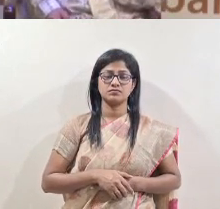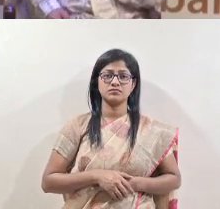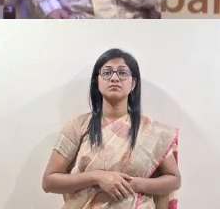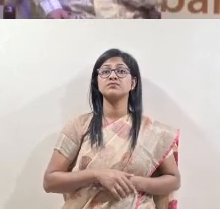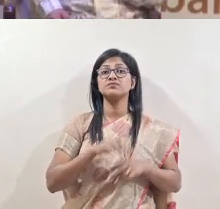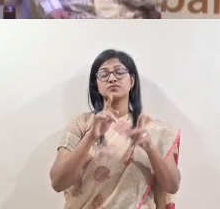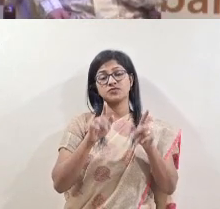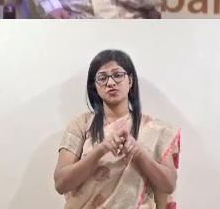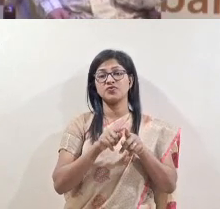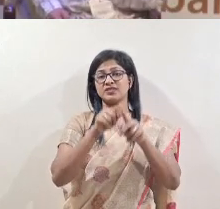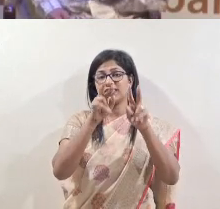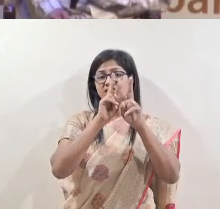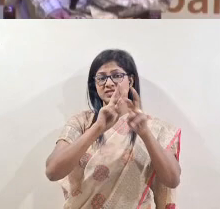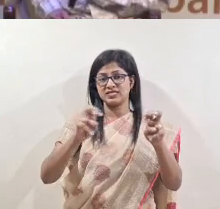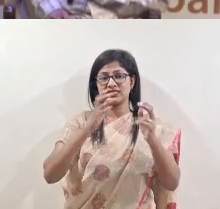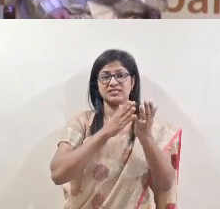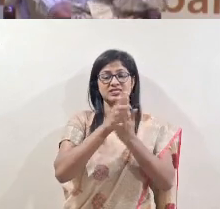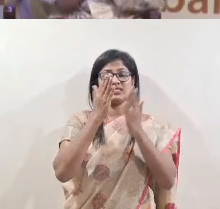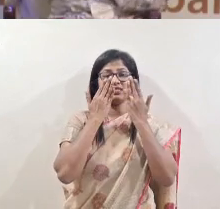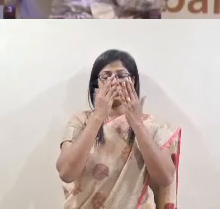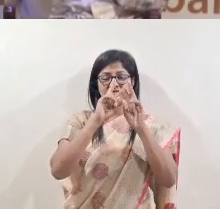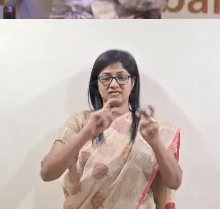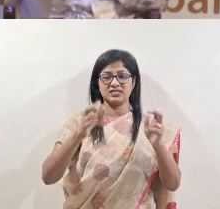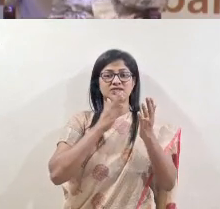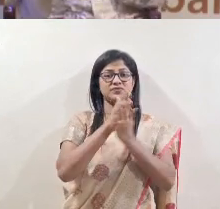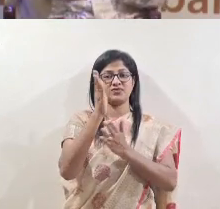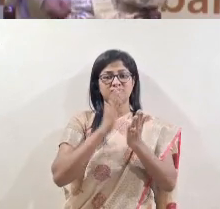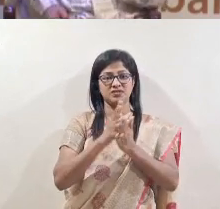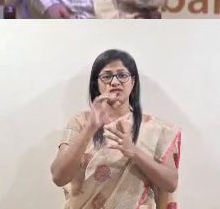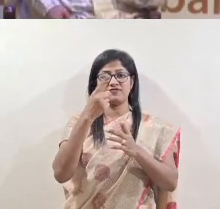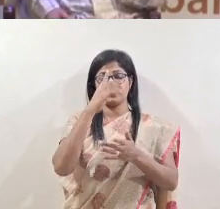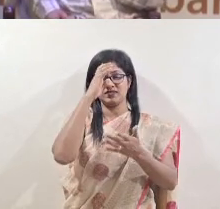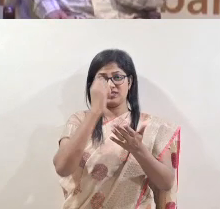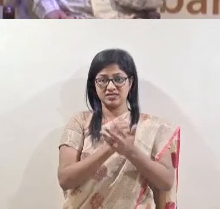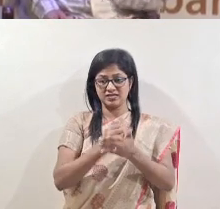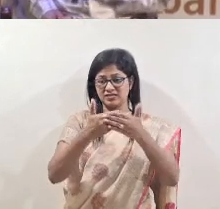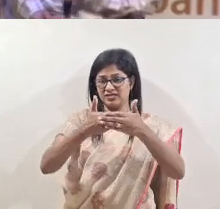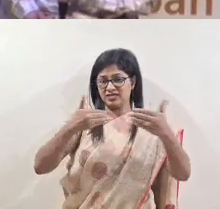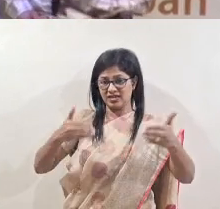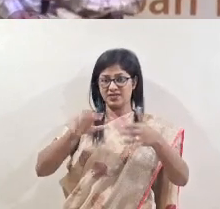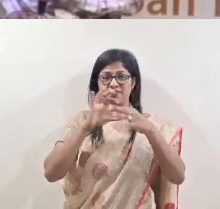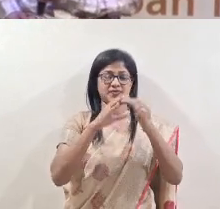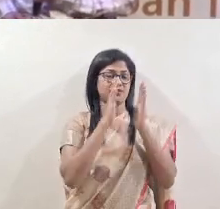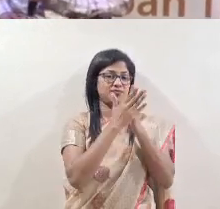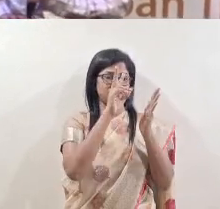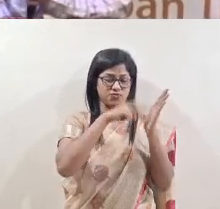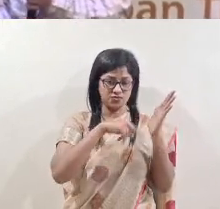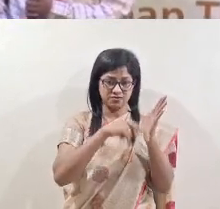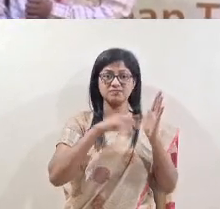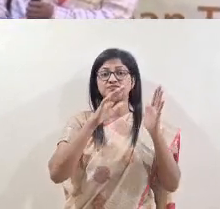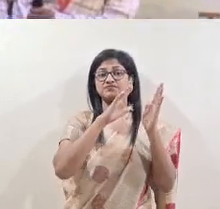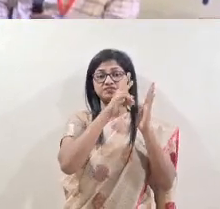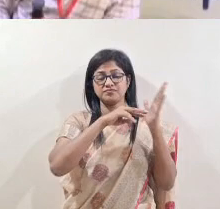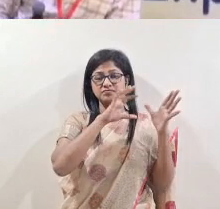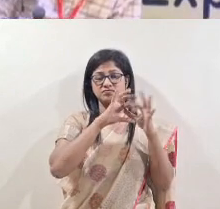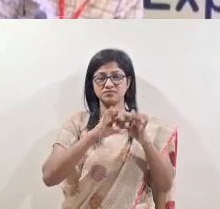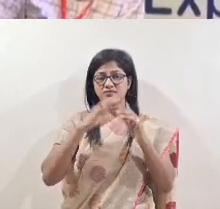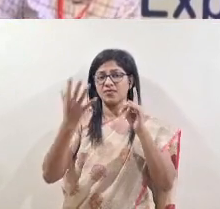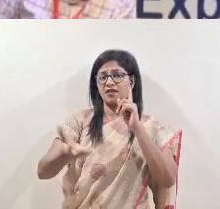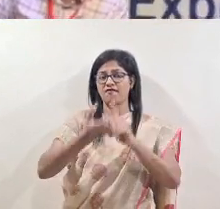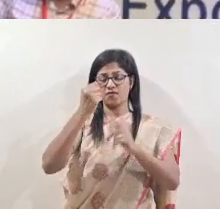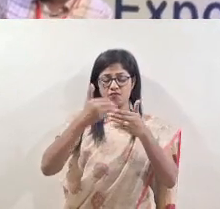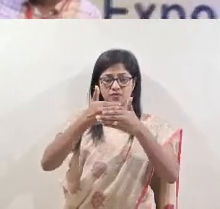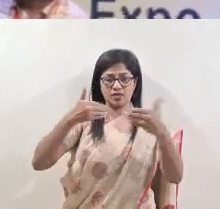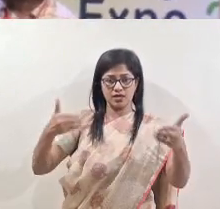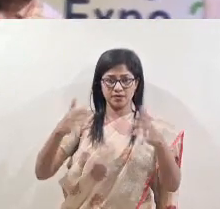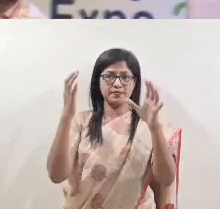So this is the study methodology where firstly we identified the gaps through literature. Then based on the study area, we identified the